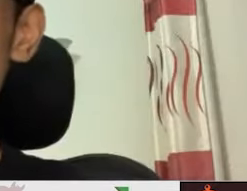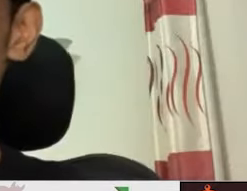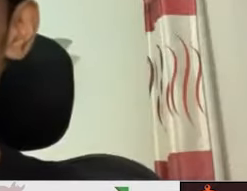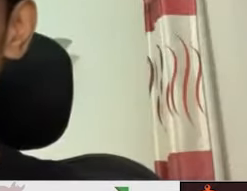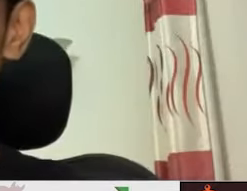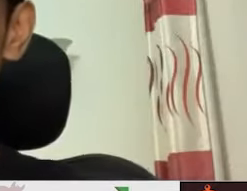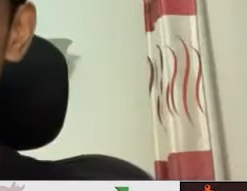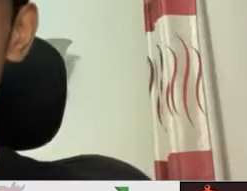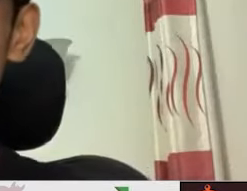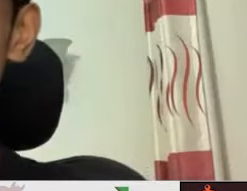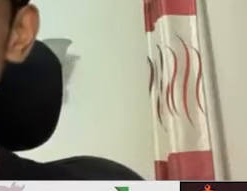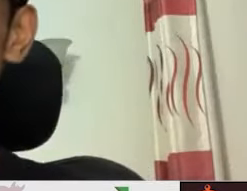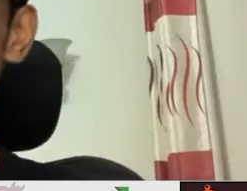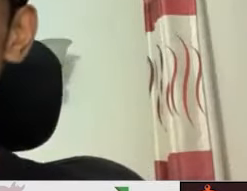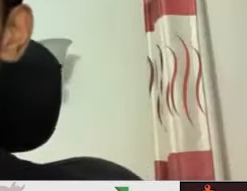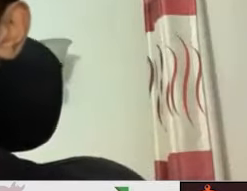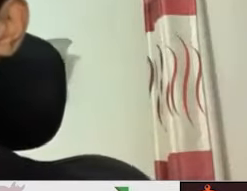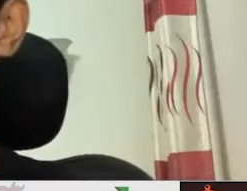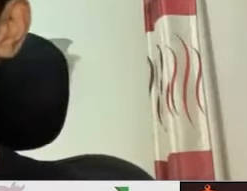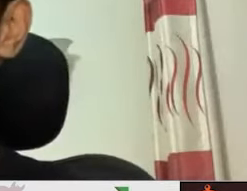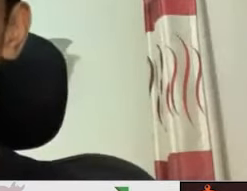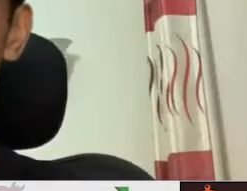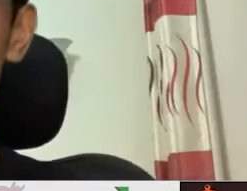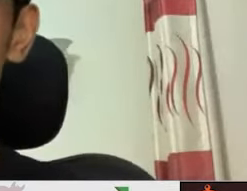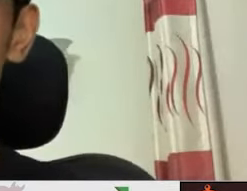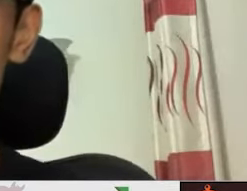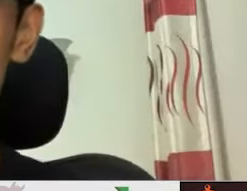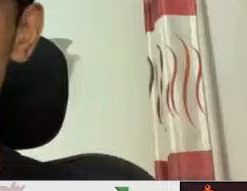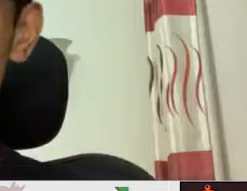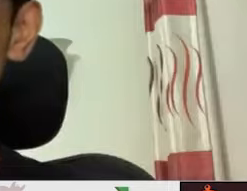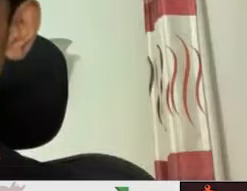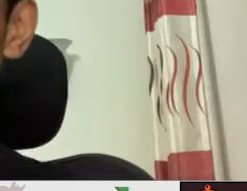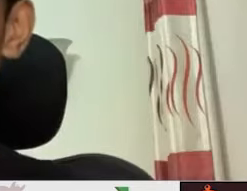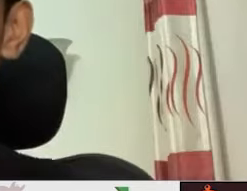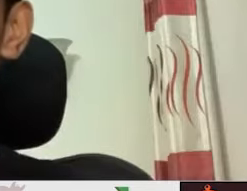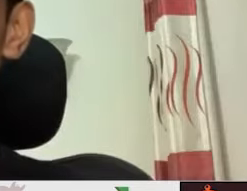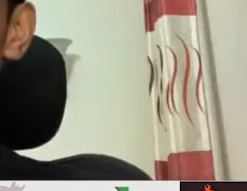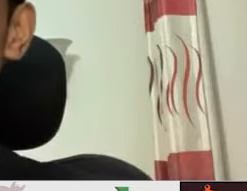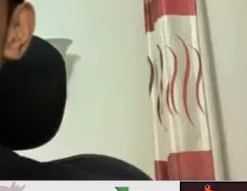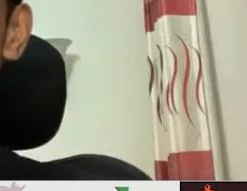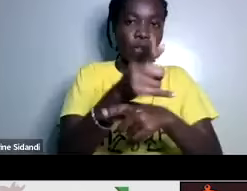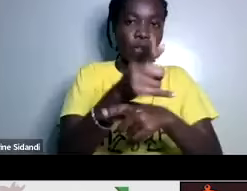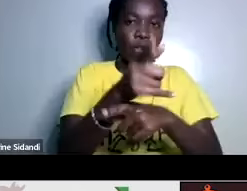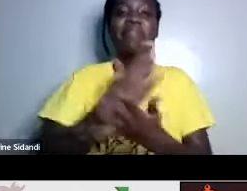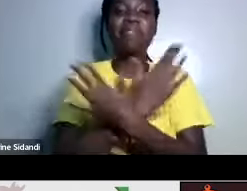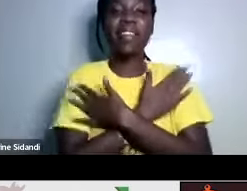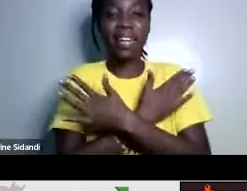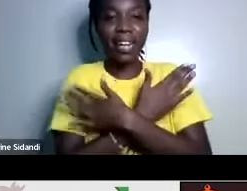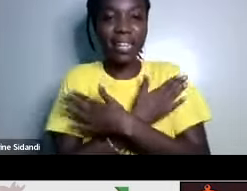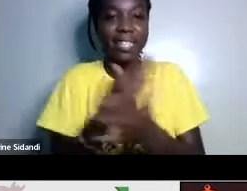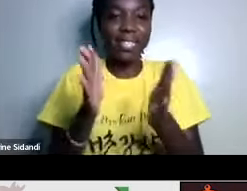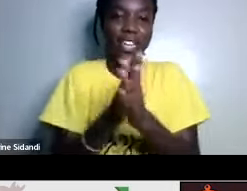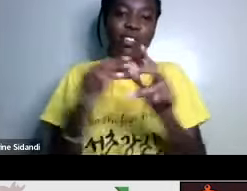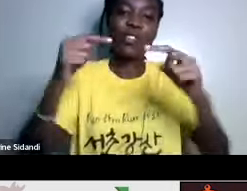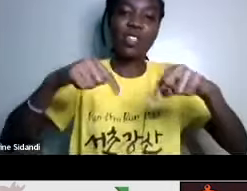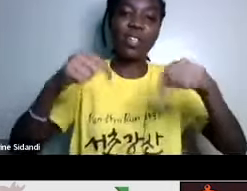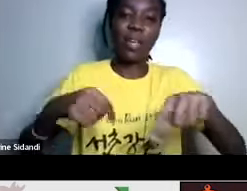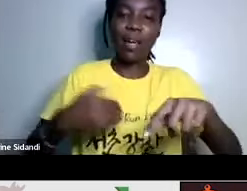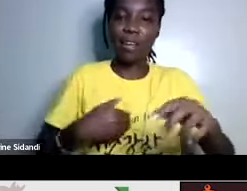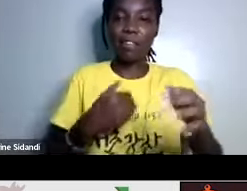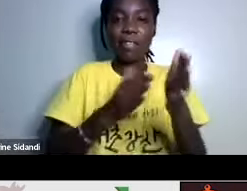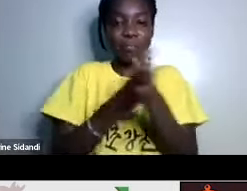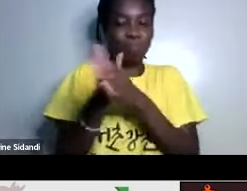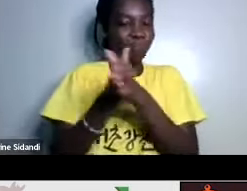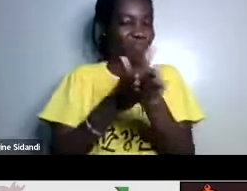Okay, thanks a lot, Grace. Good evening, my fellow friends. Today I have an interesting topic that I